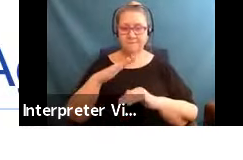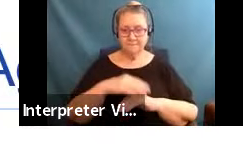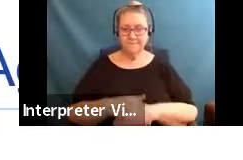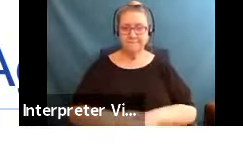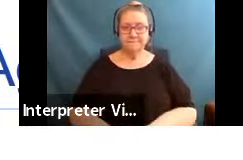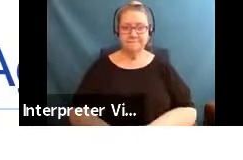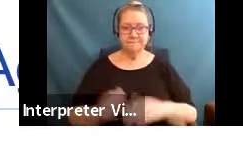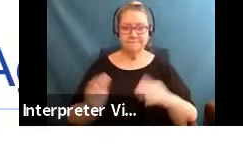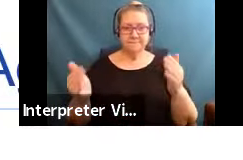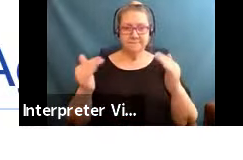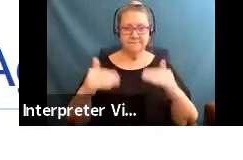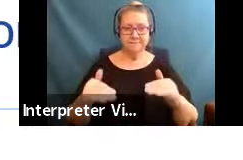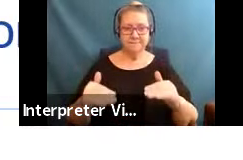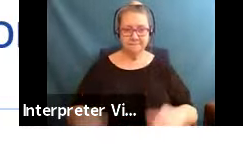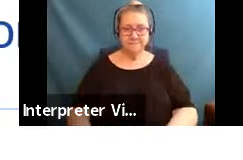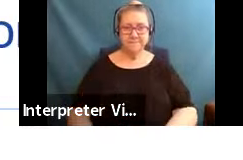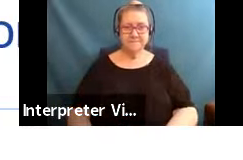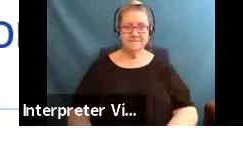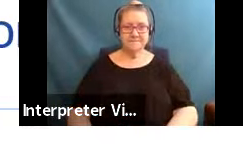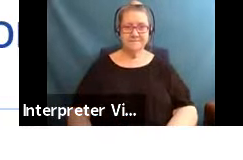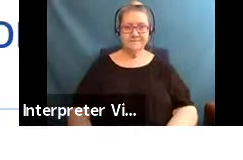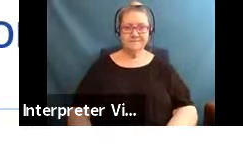Next one, next slide.